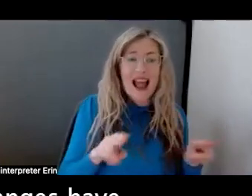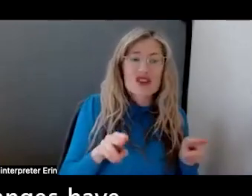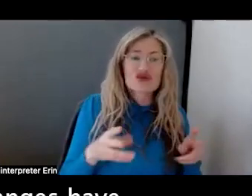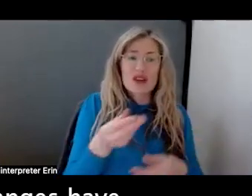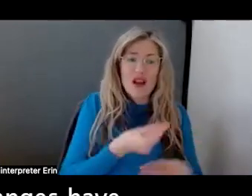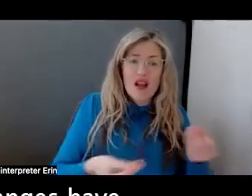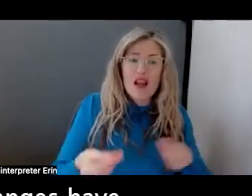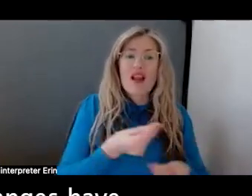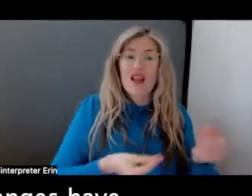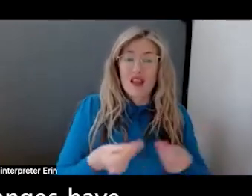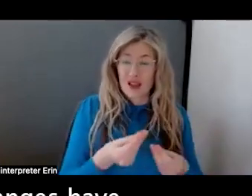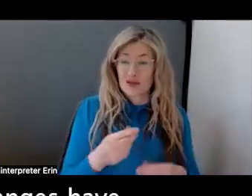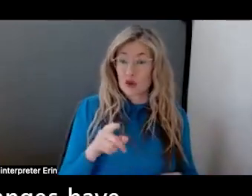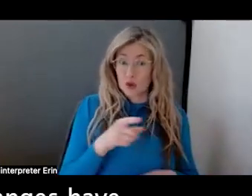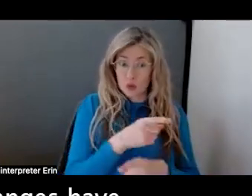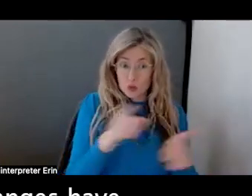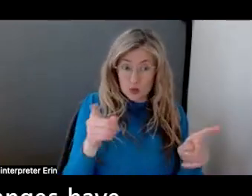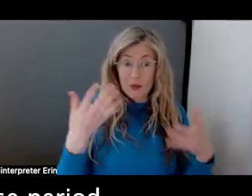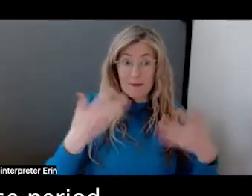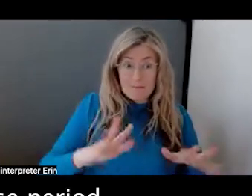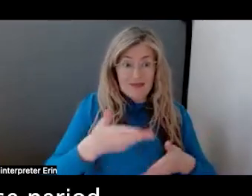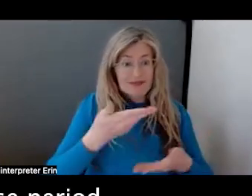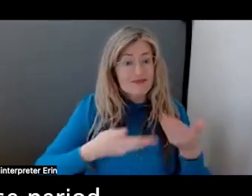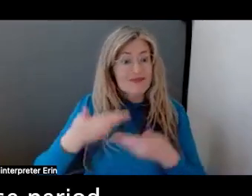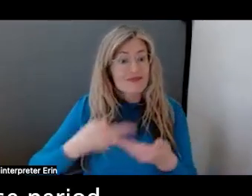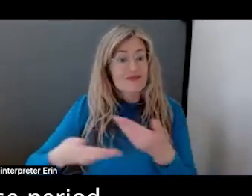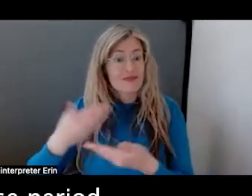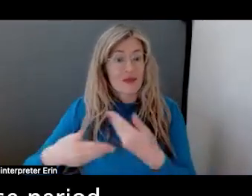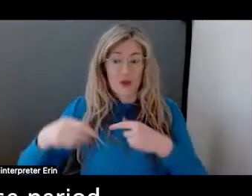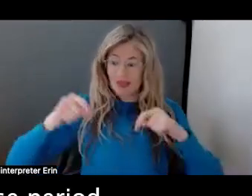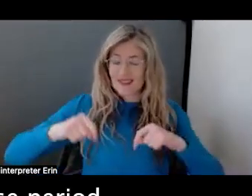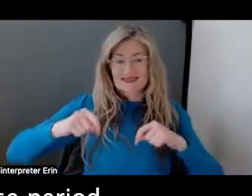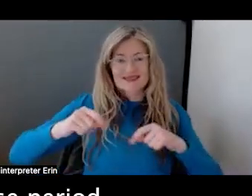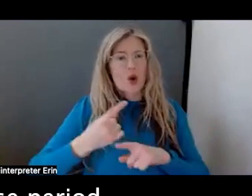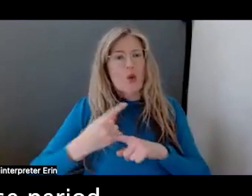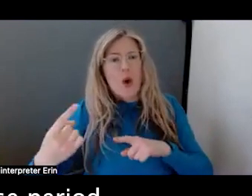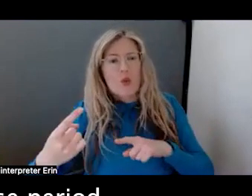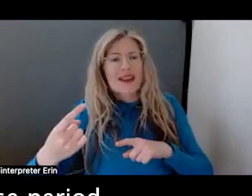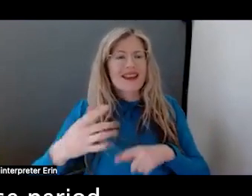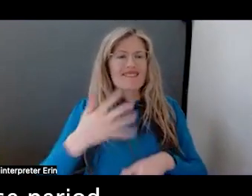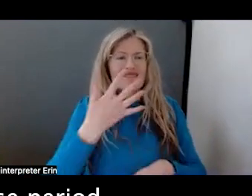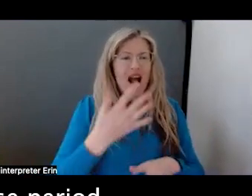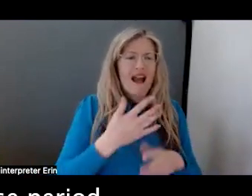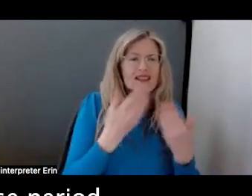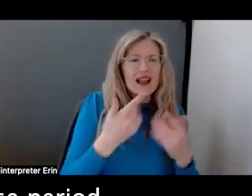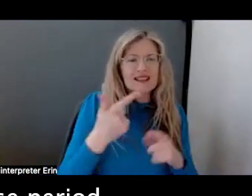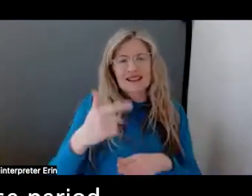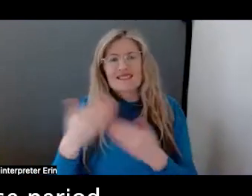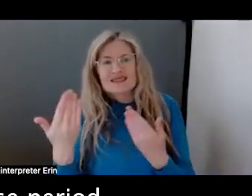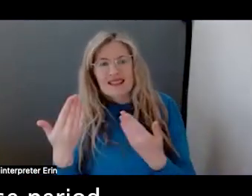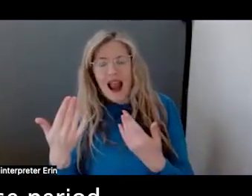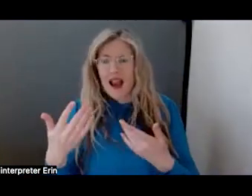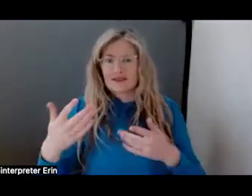abbastanza enriching brevi perché these exchanges have been. 5, 7 days is a very short period, a very intense